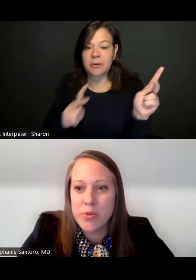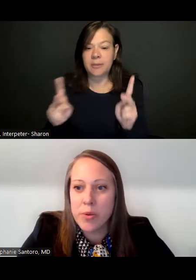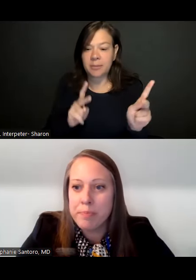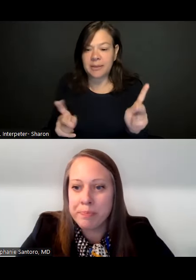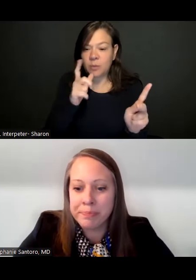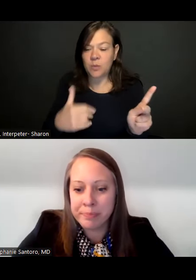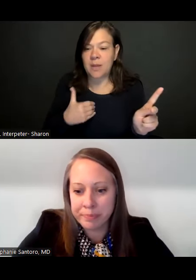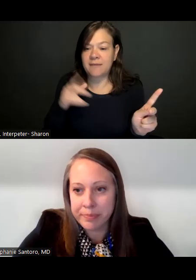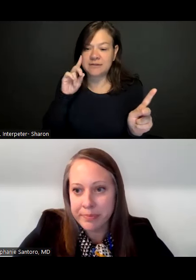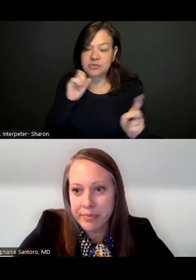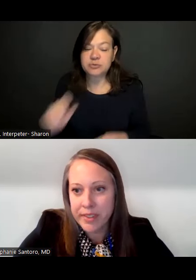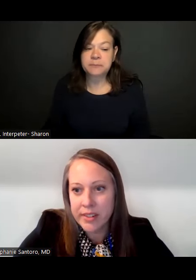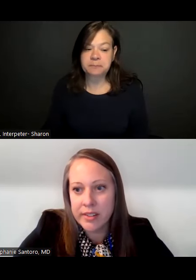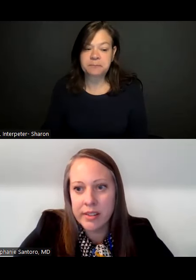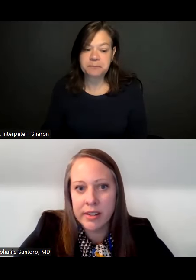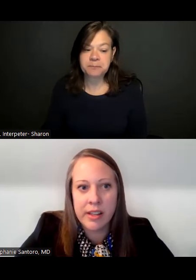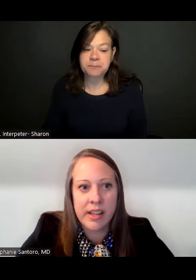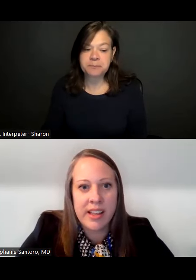Down syndrome.